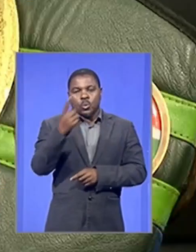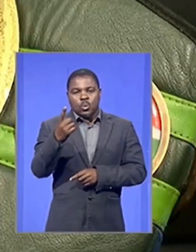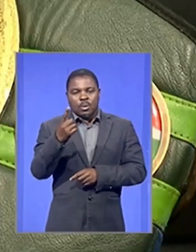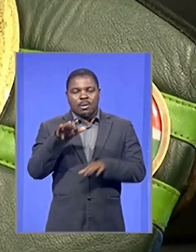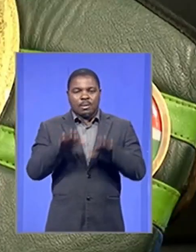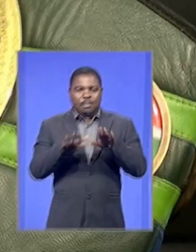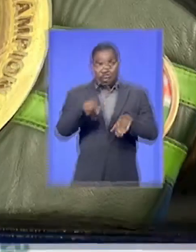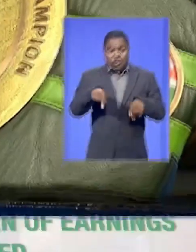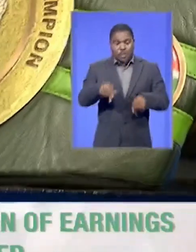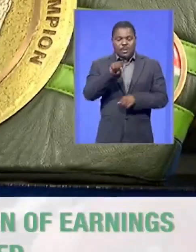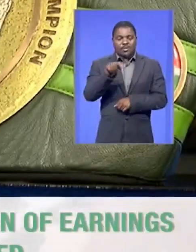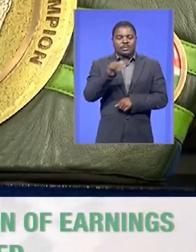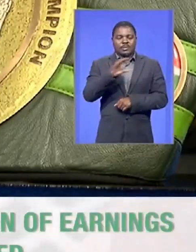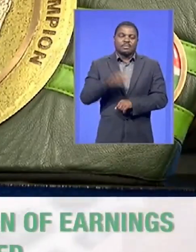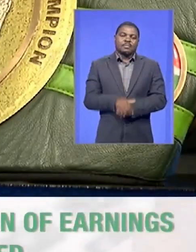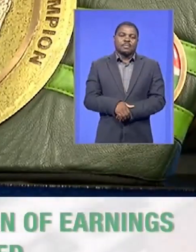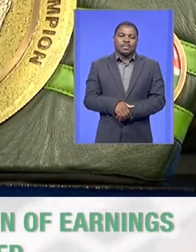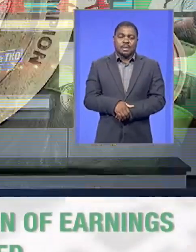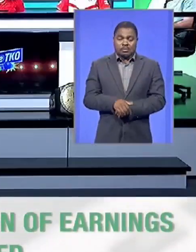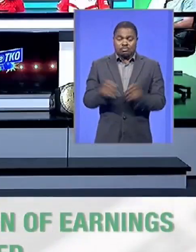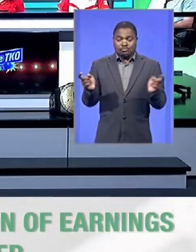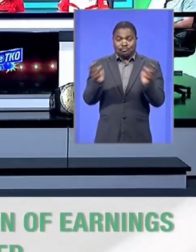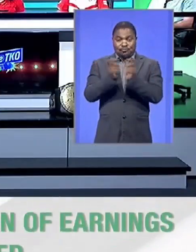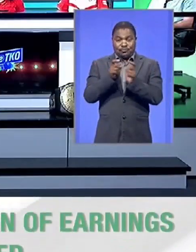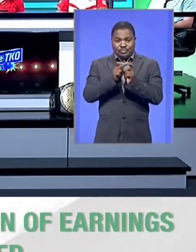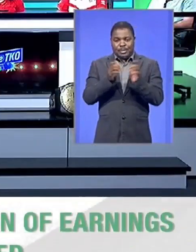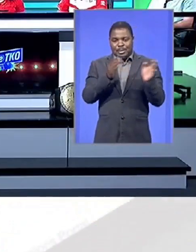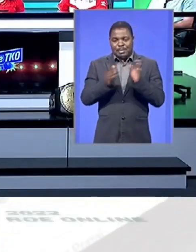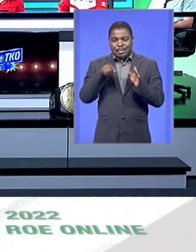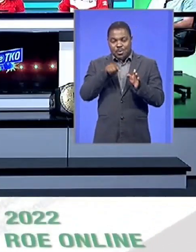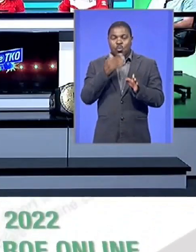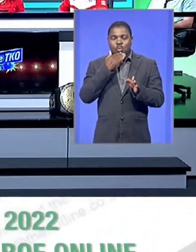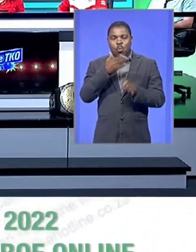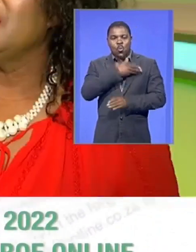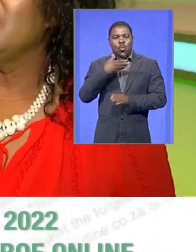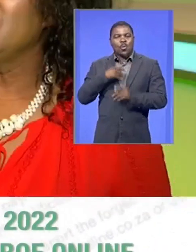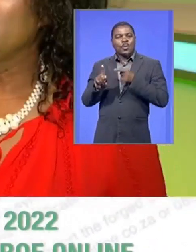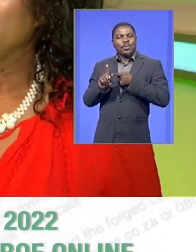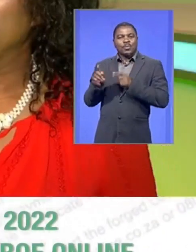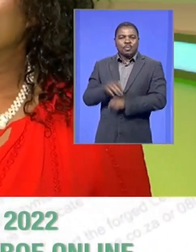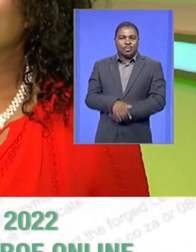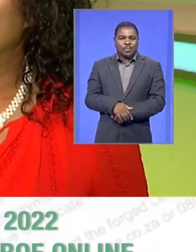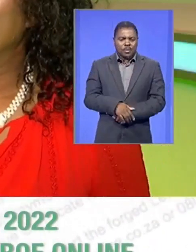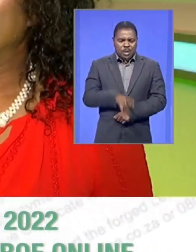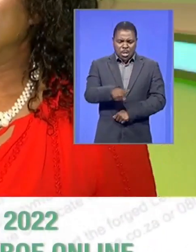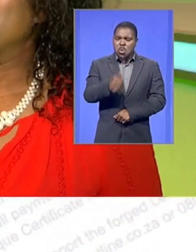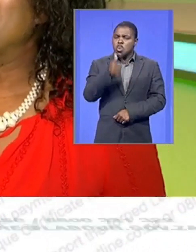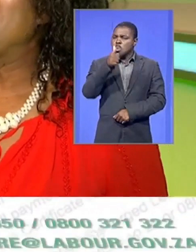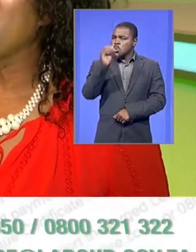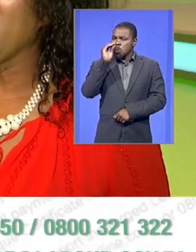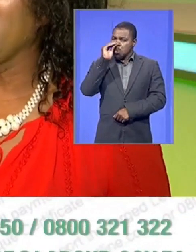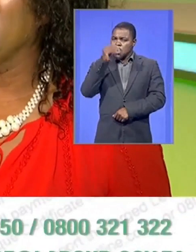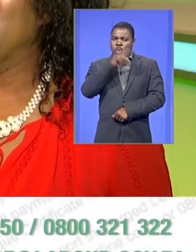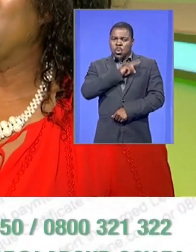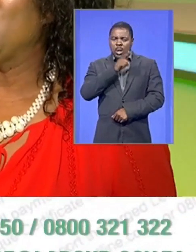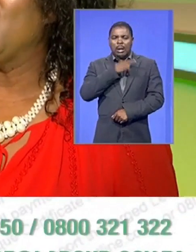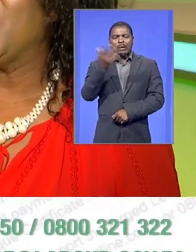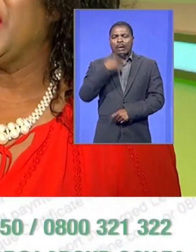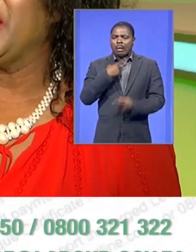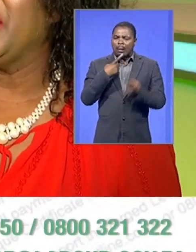SABC. Tournament ye e rulaganywa ke motho wa mosadi. Yes, it is good news because we've been